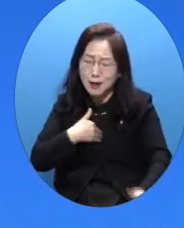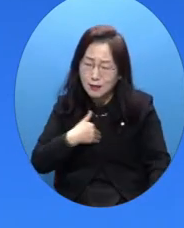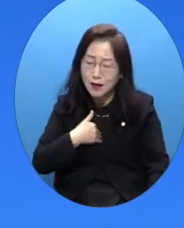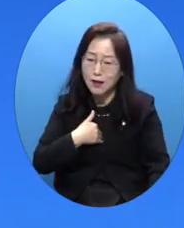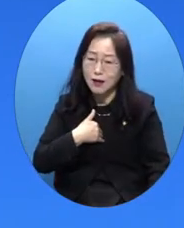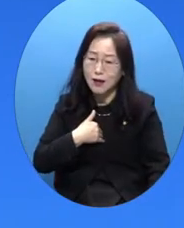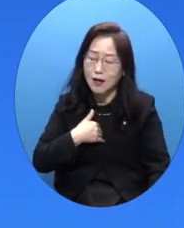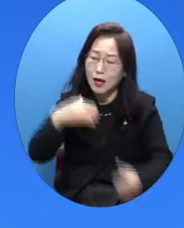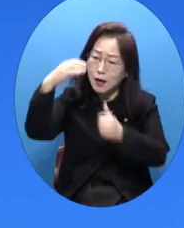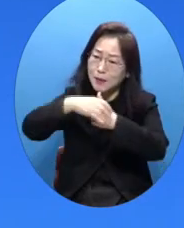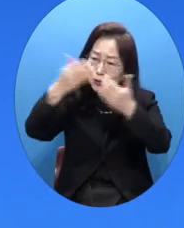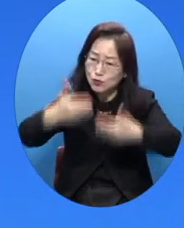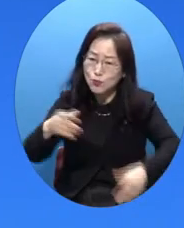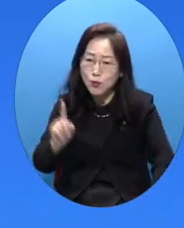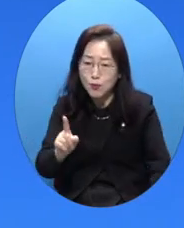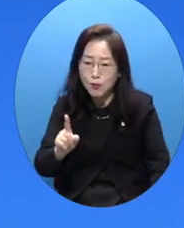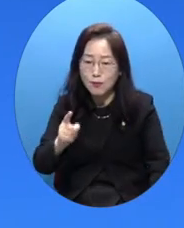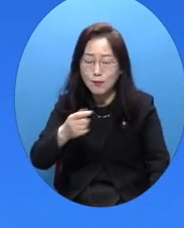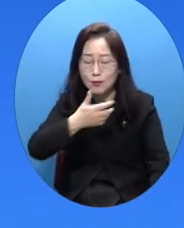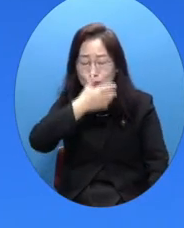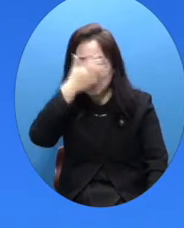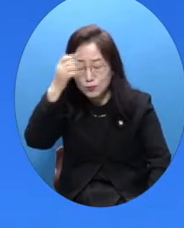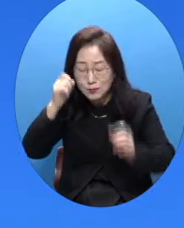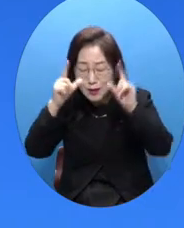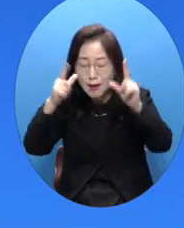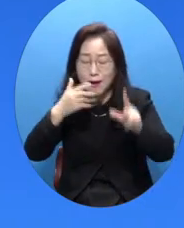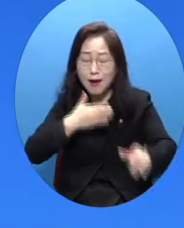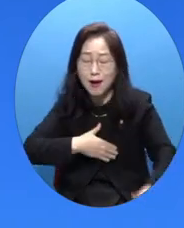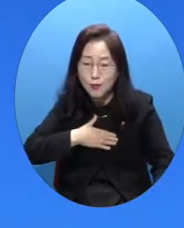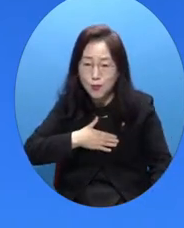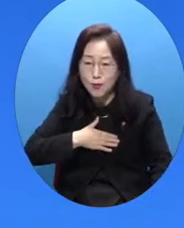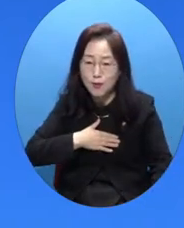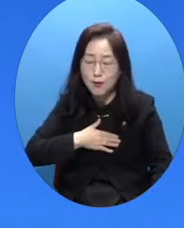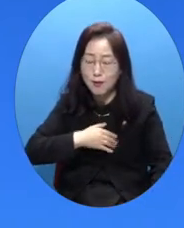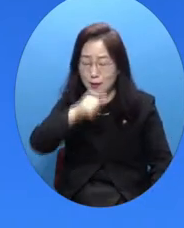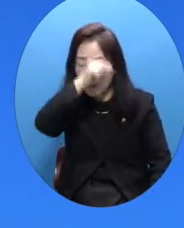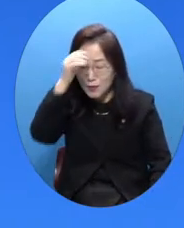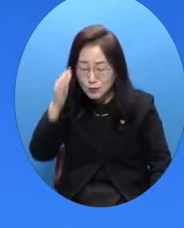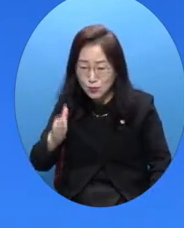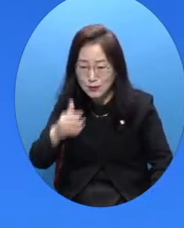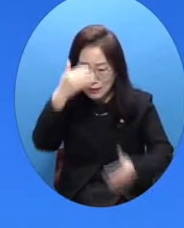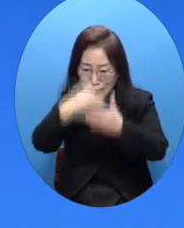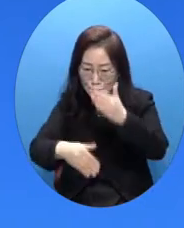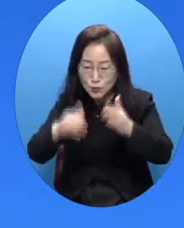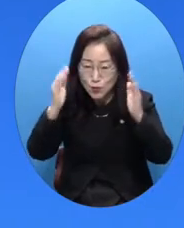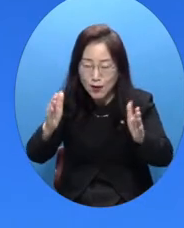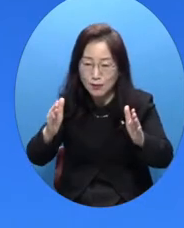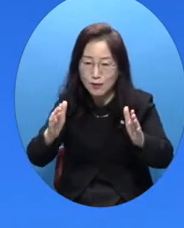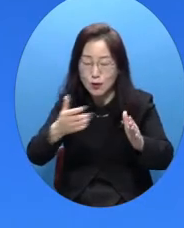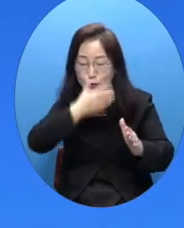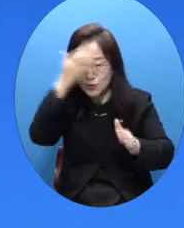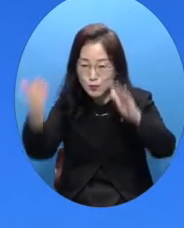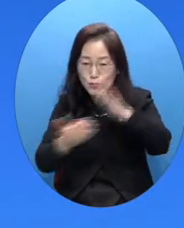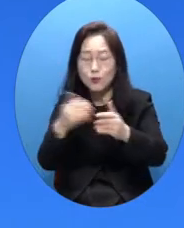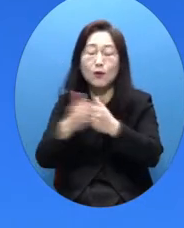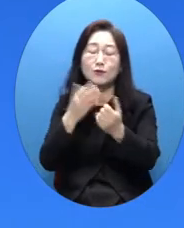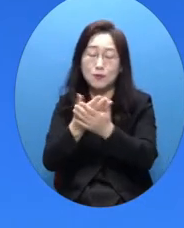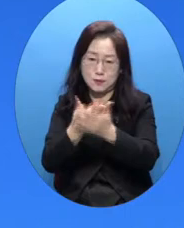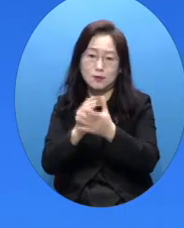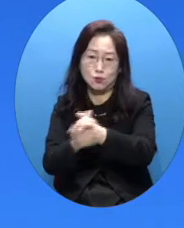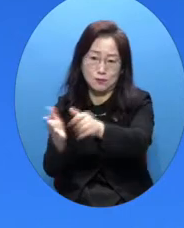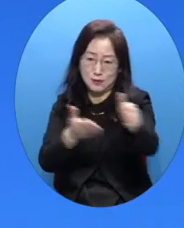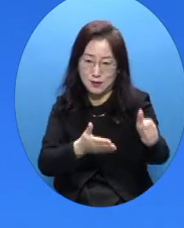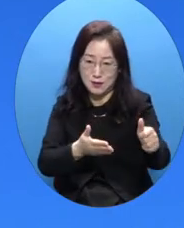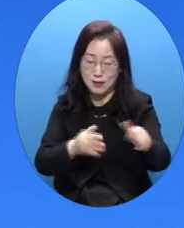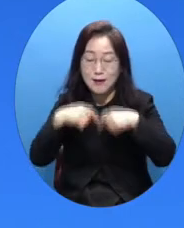try to find the mission of the Lord in order to fulfill this mission use me